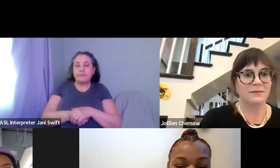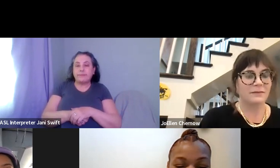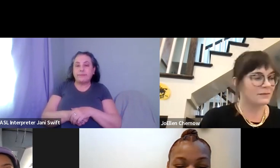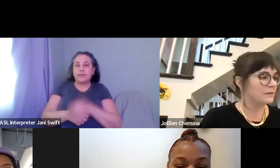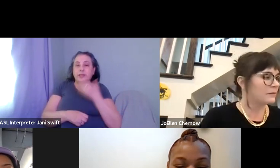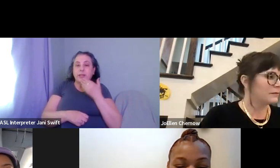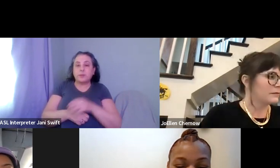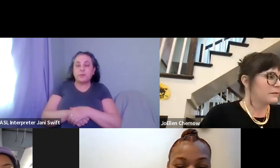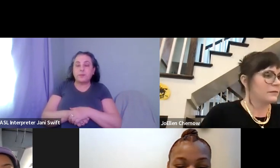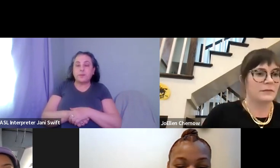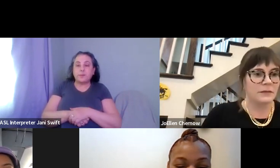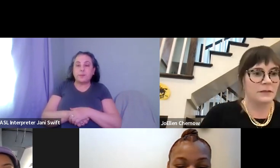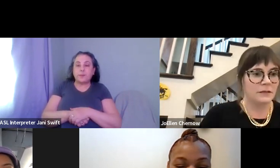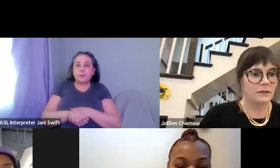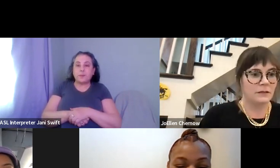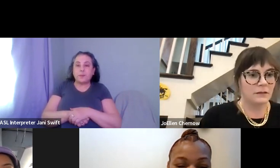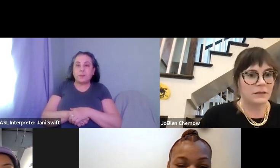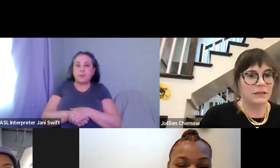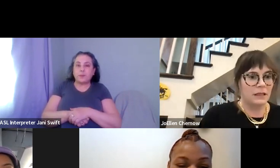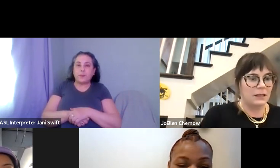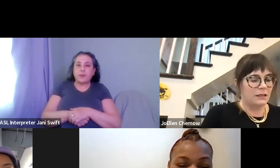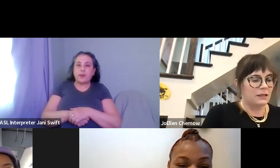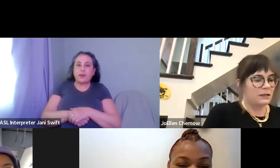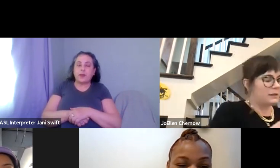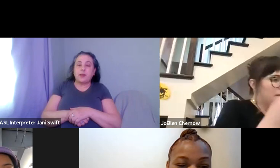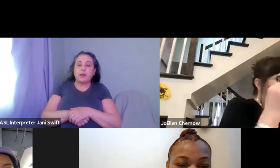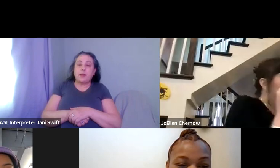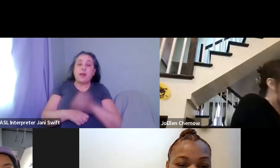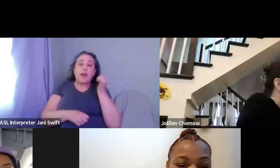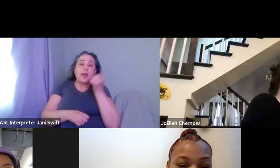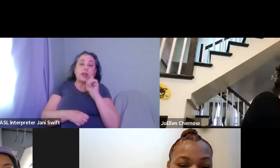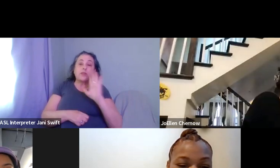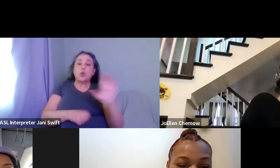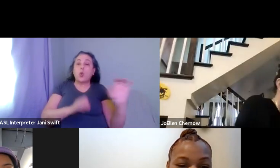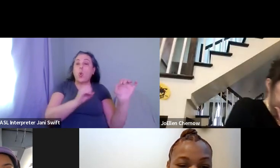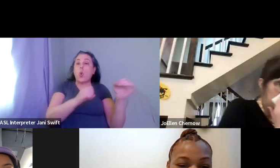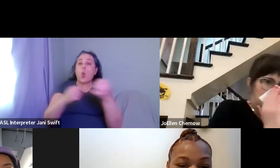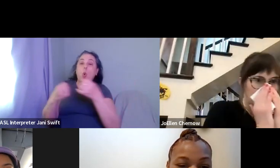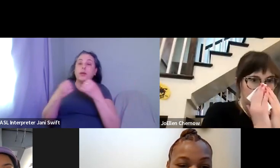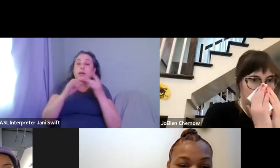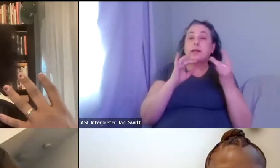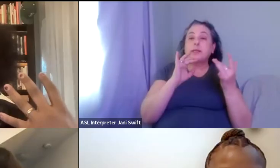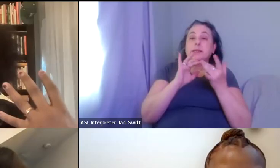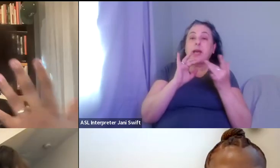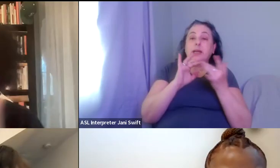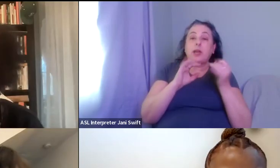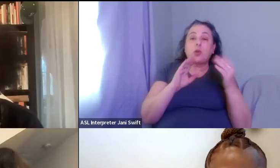Thank you. So, like, have any of your organizations contacted or like confronted